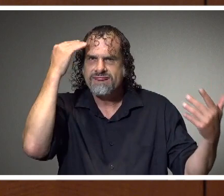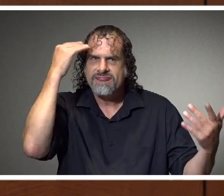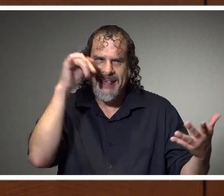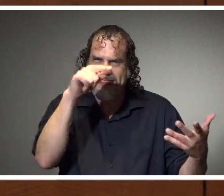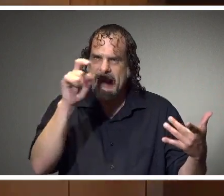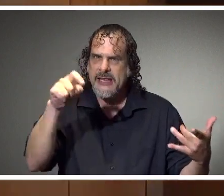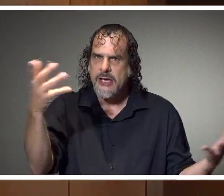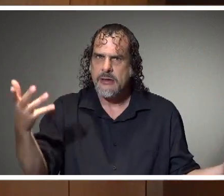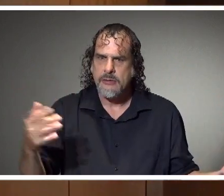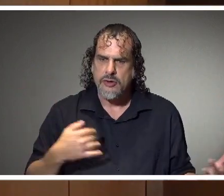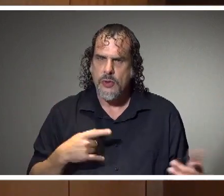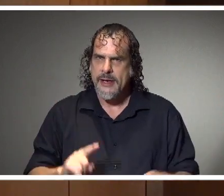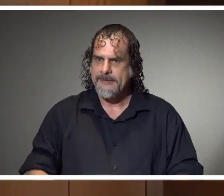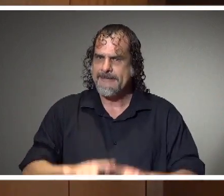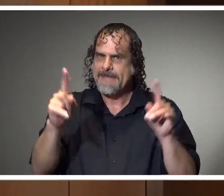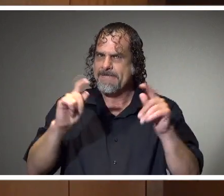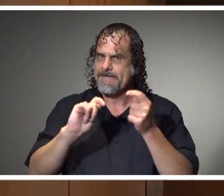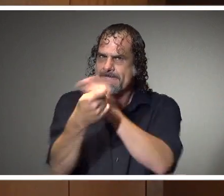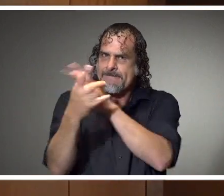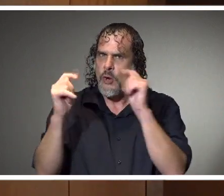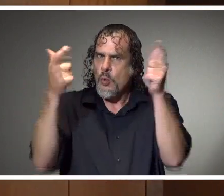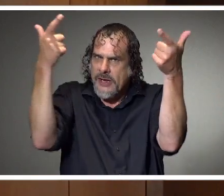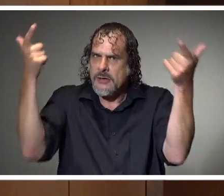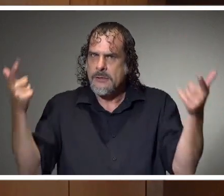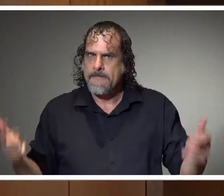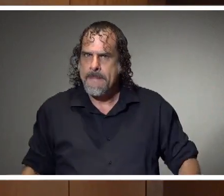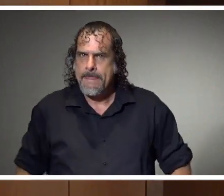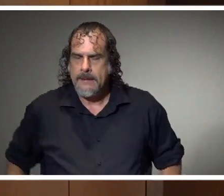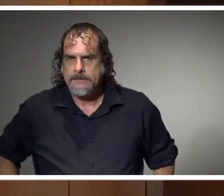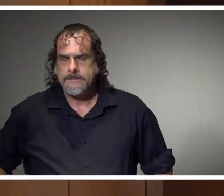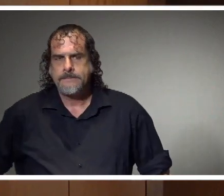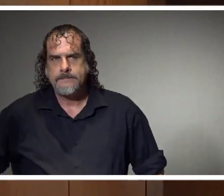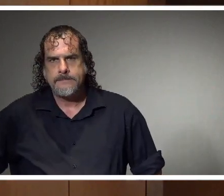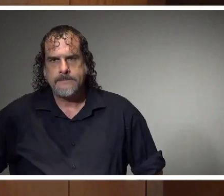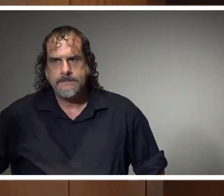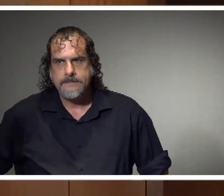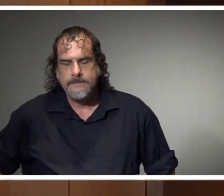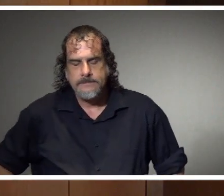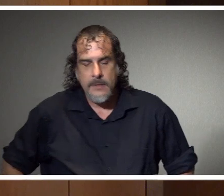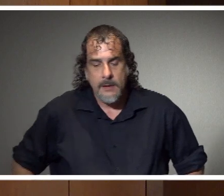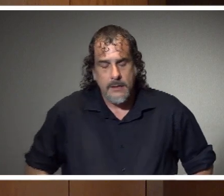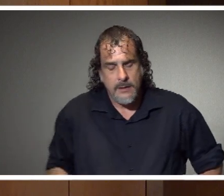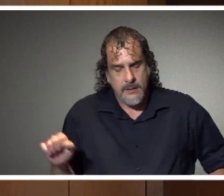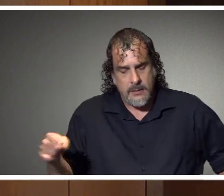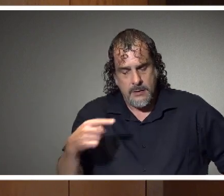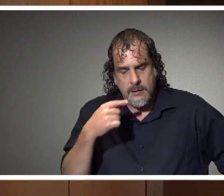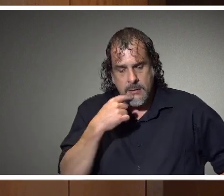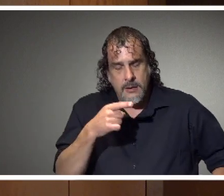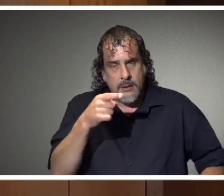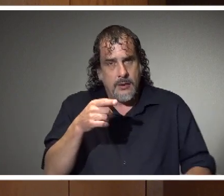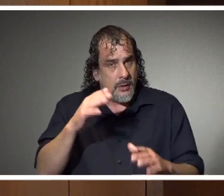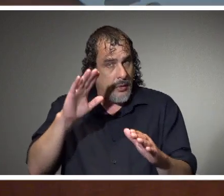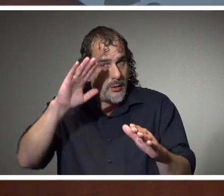quickly. Patrick. Thanks, Dave. I think you make a good point. Awareness